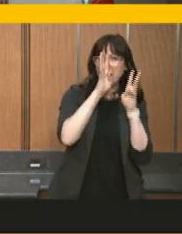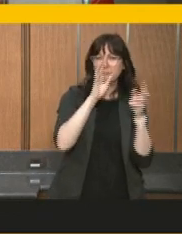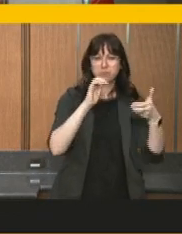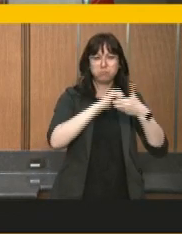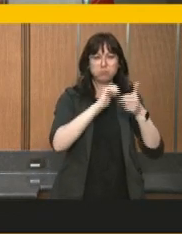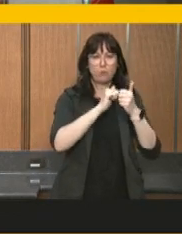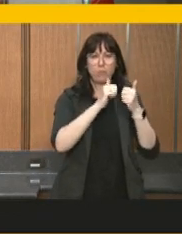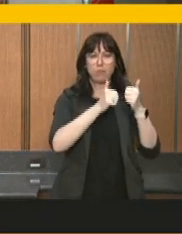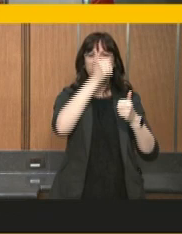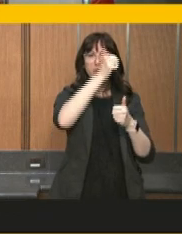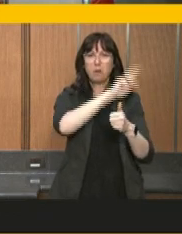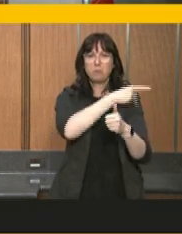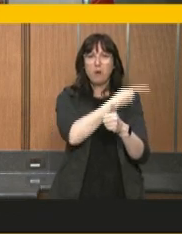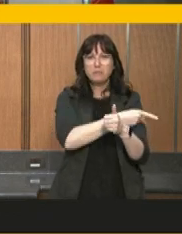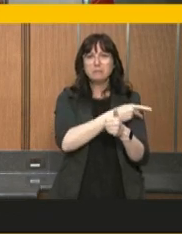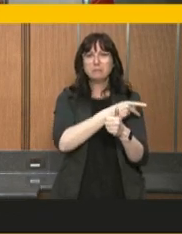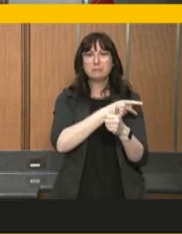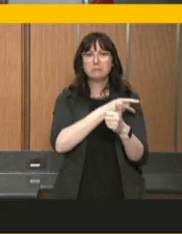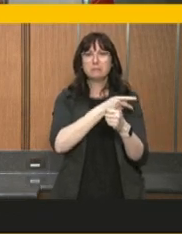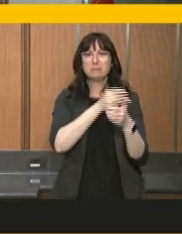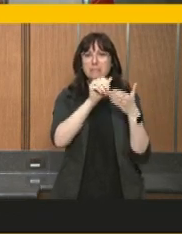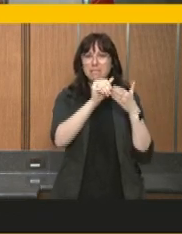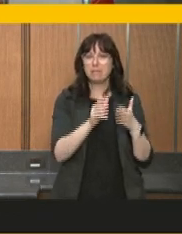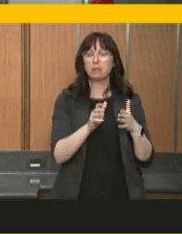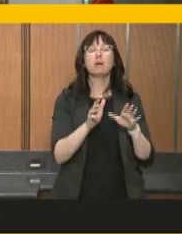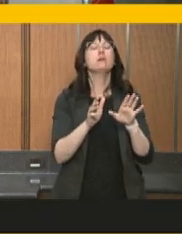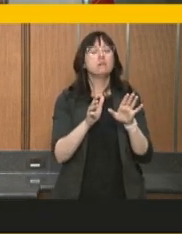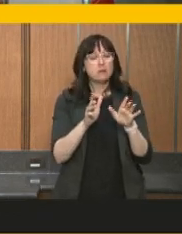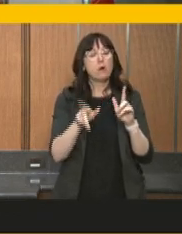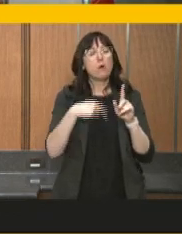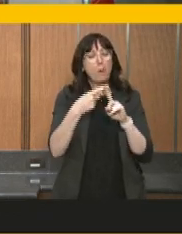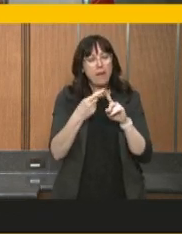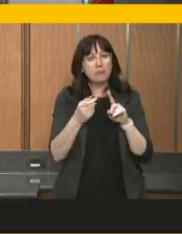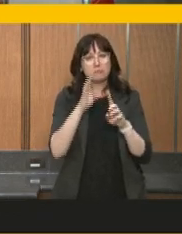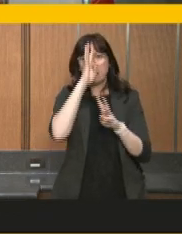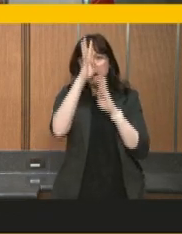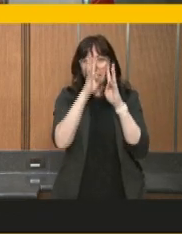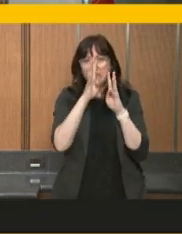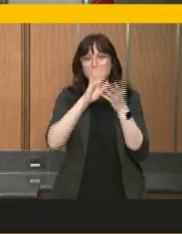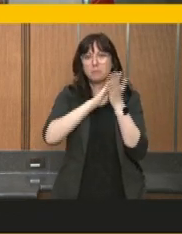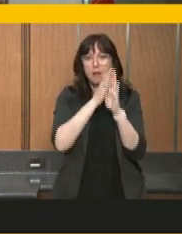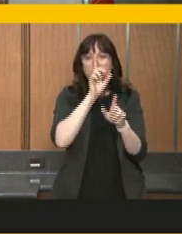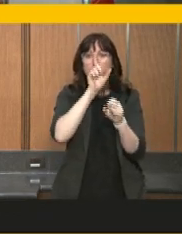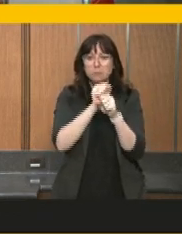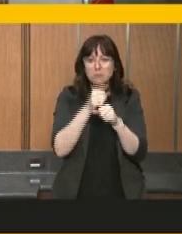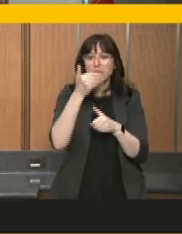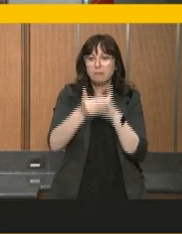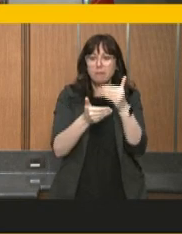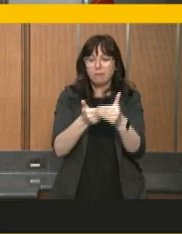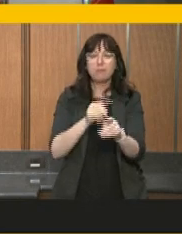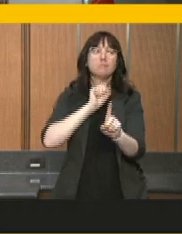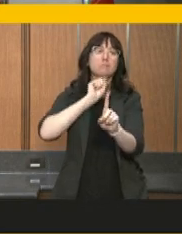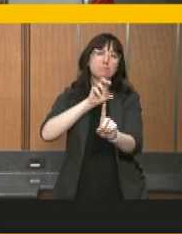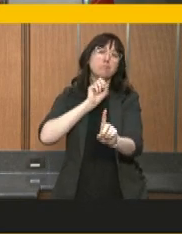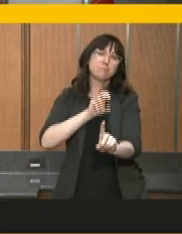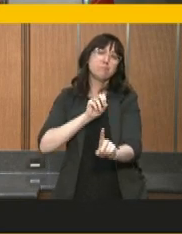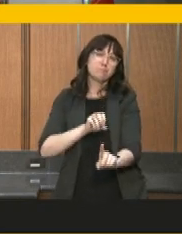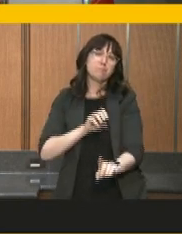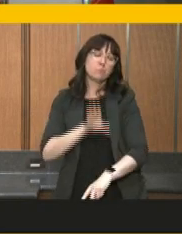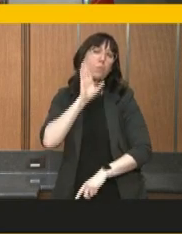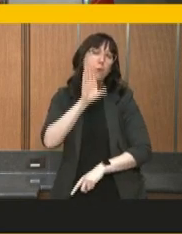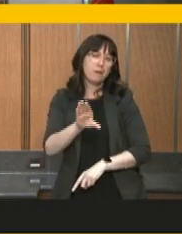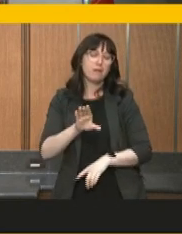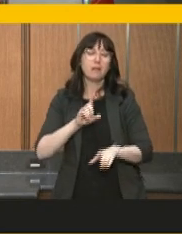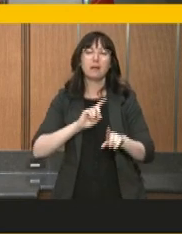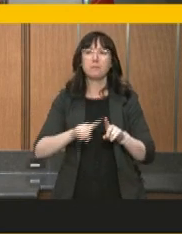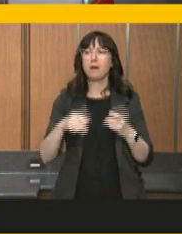us. We'll have more to tell you as these ideas and these efforts actually come to bear fruit. But it is a